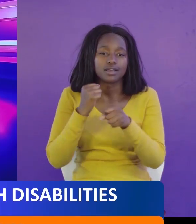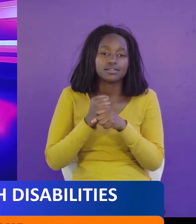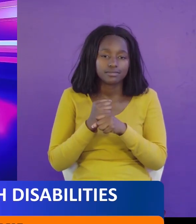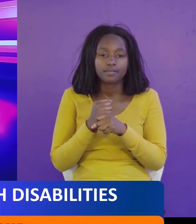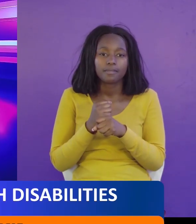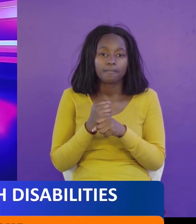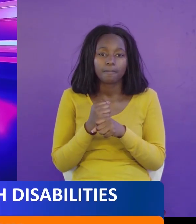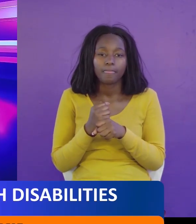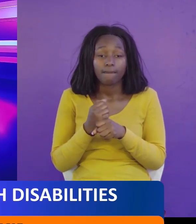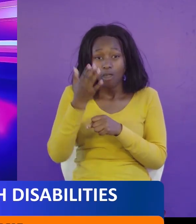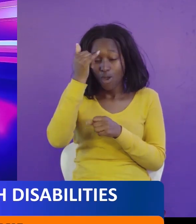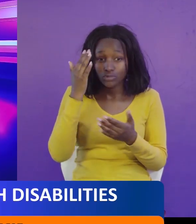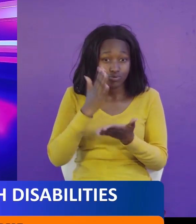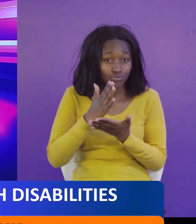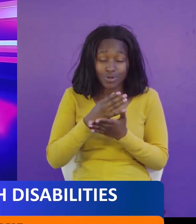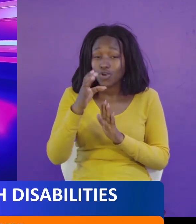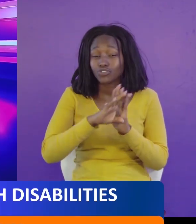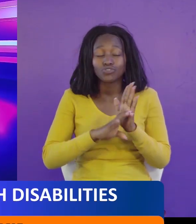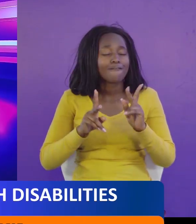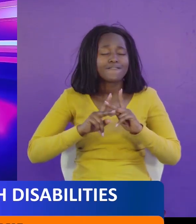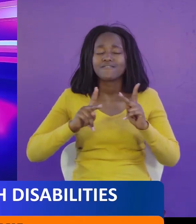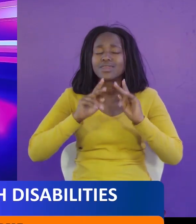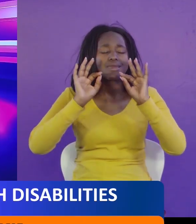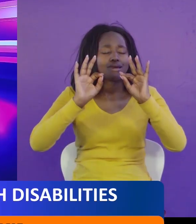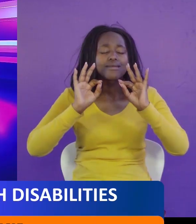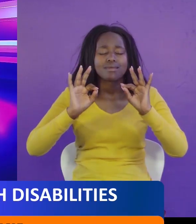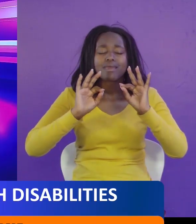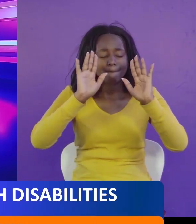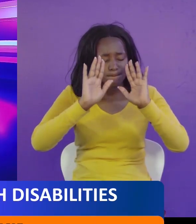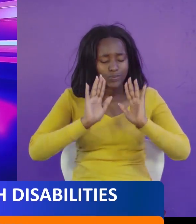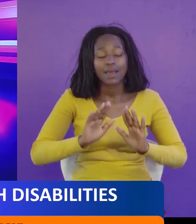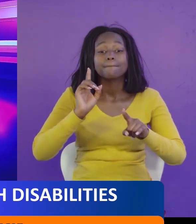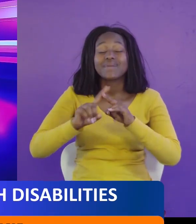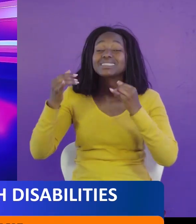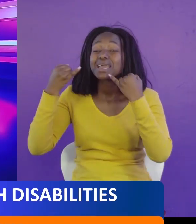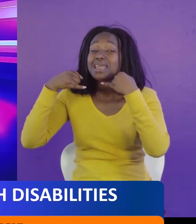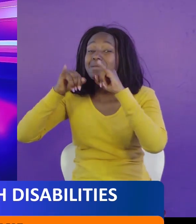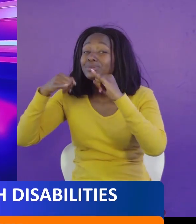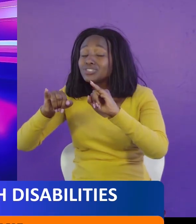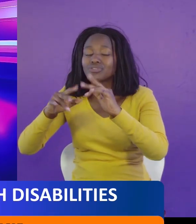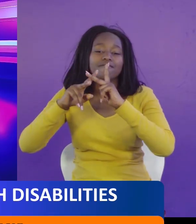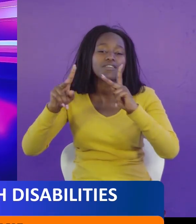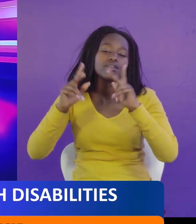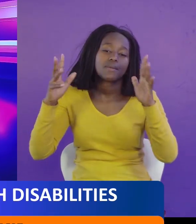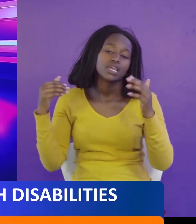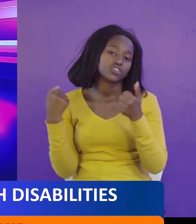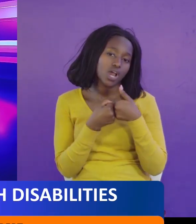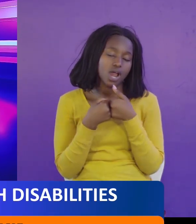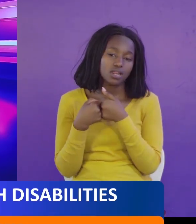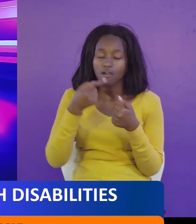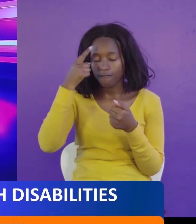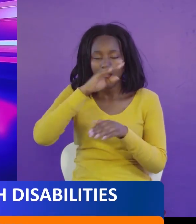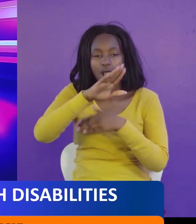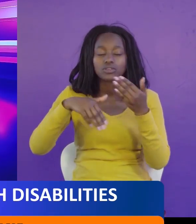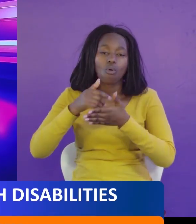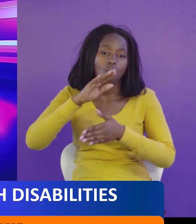critical document. But then again, its implementation is that remains a challenge for us all, both on